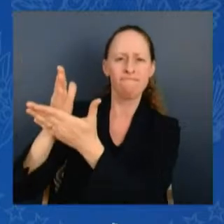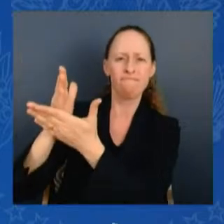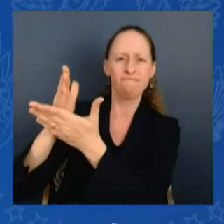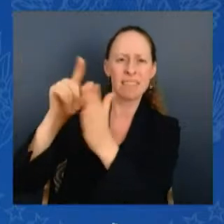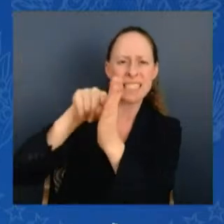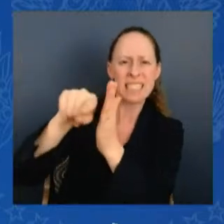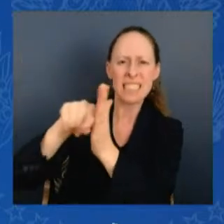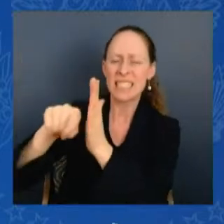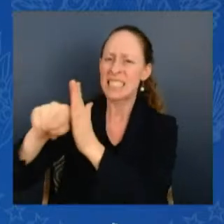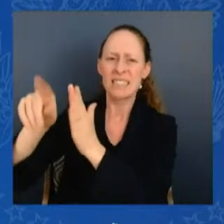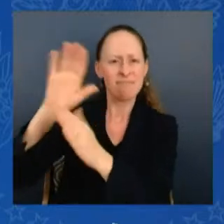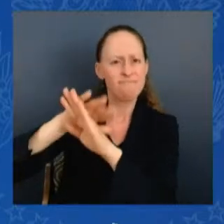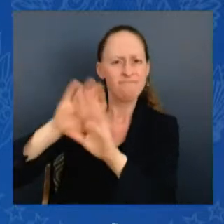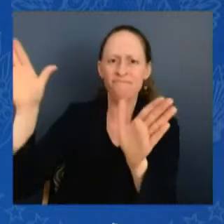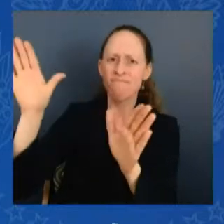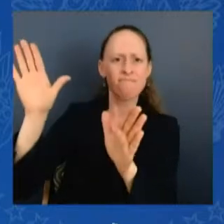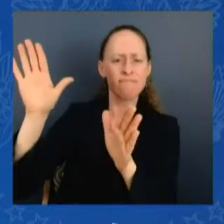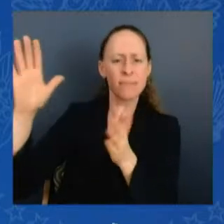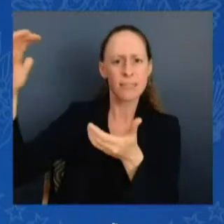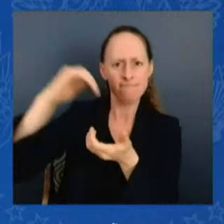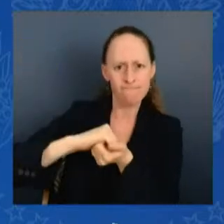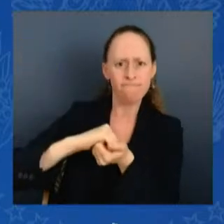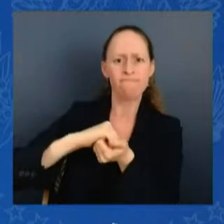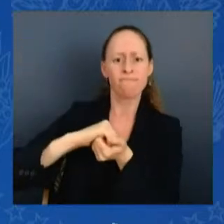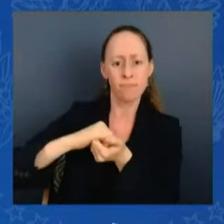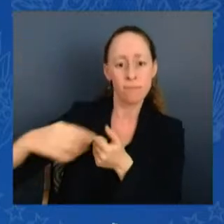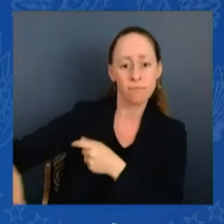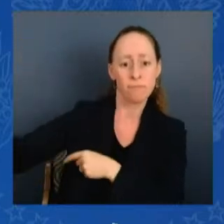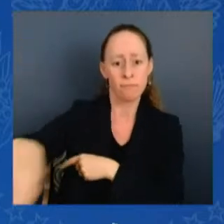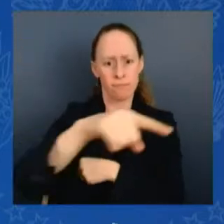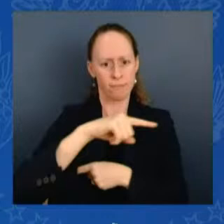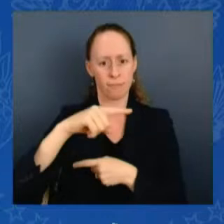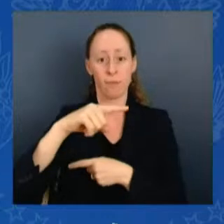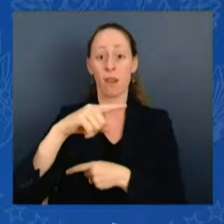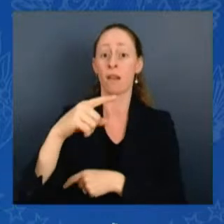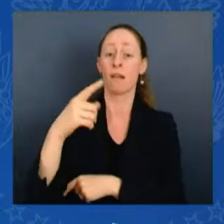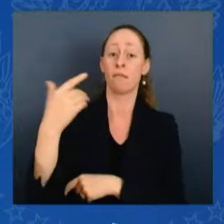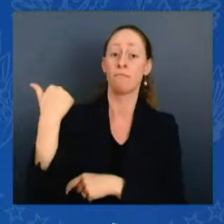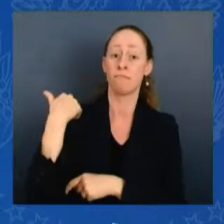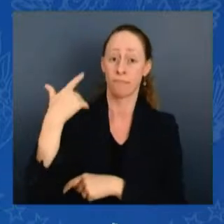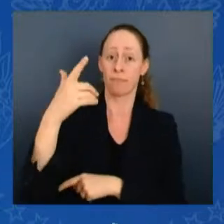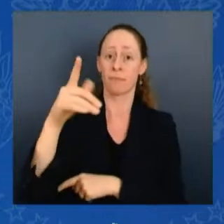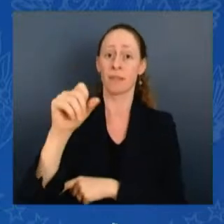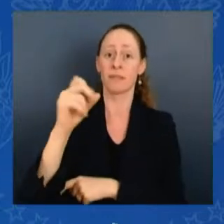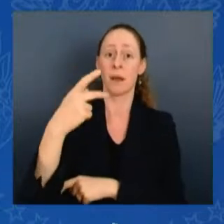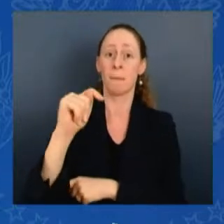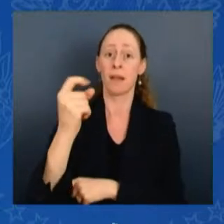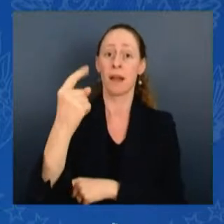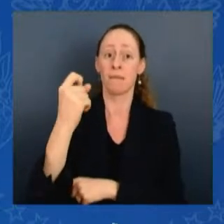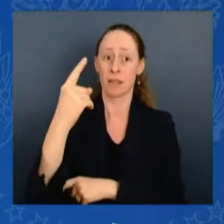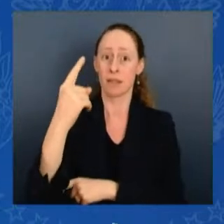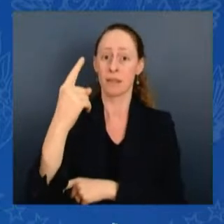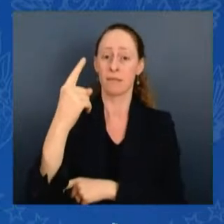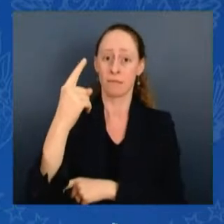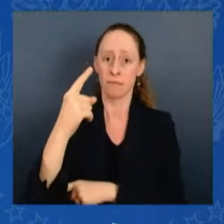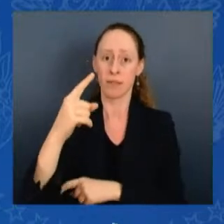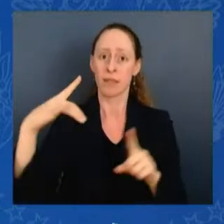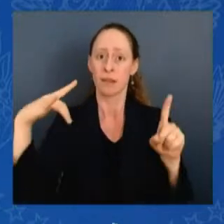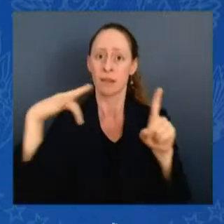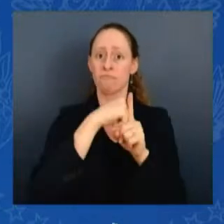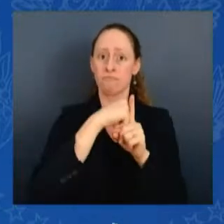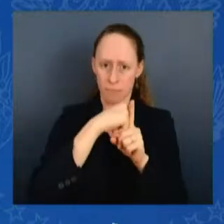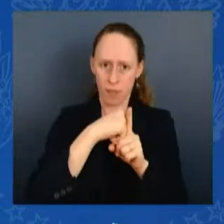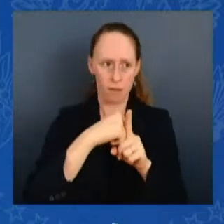us, invoking Article 5 for the first time in NATO history, treating an attack on us as an attack on all of